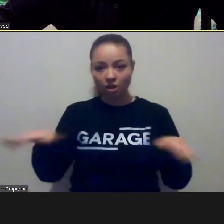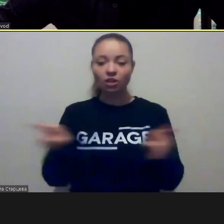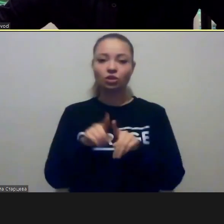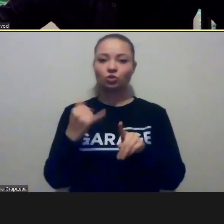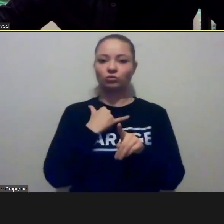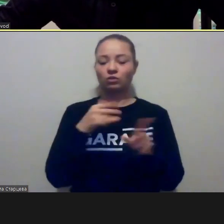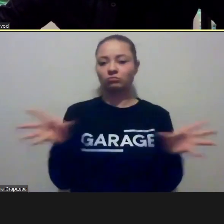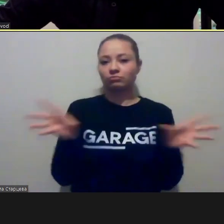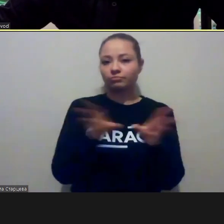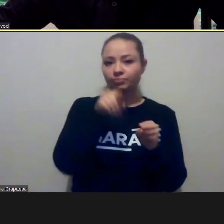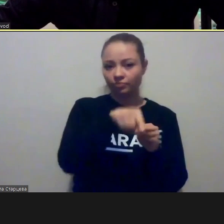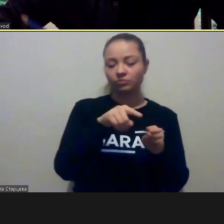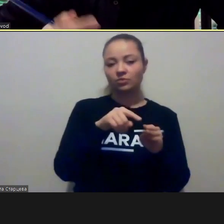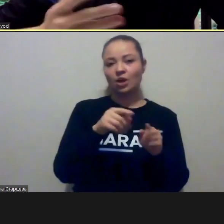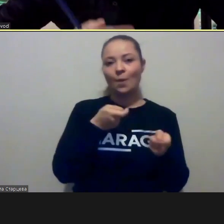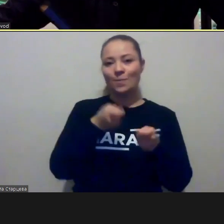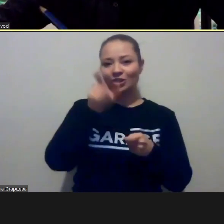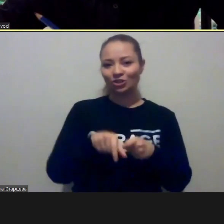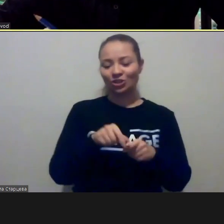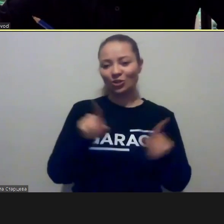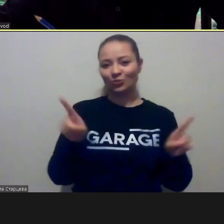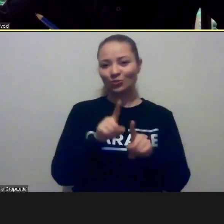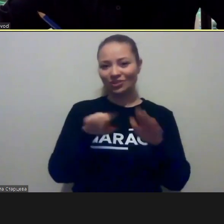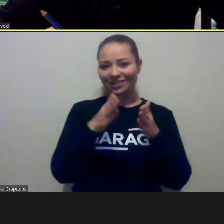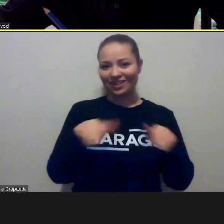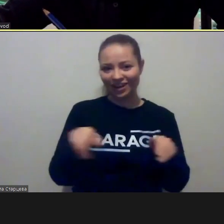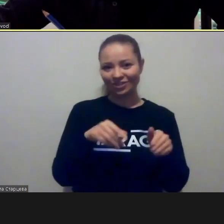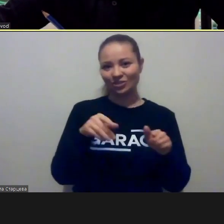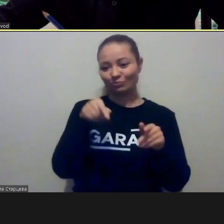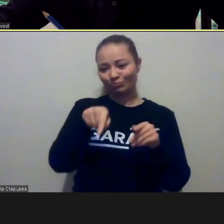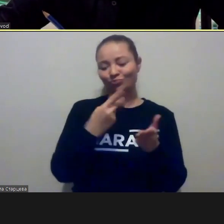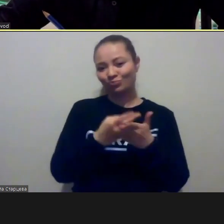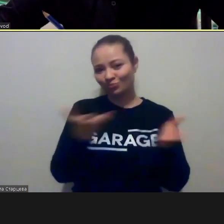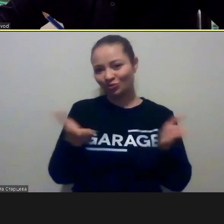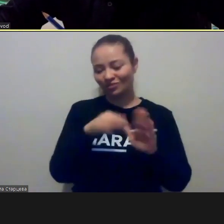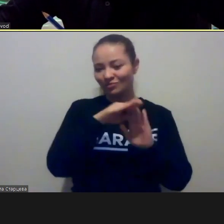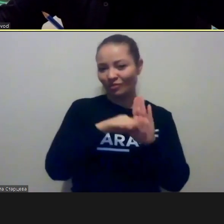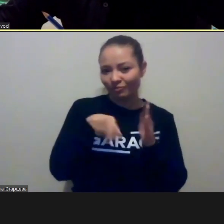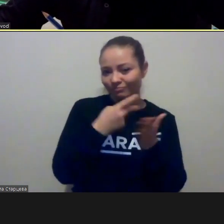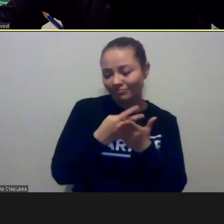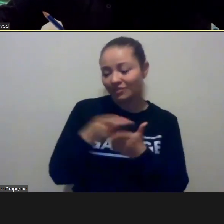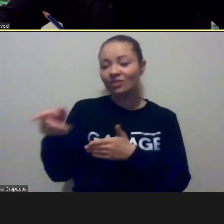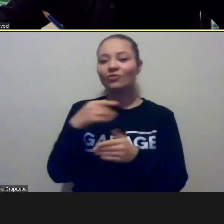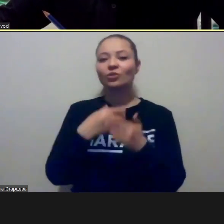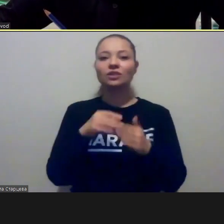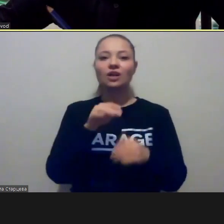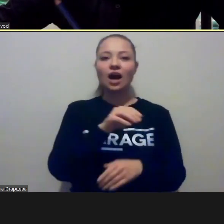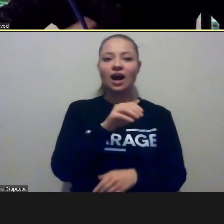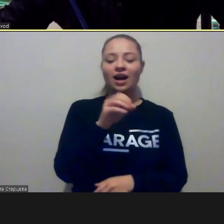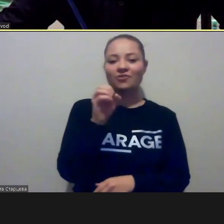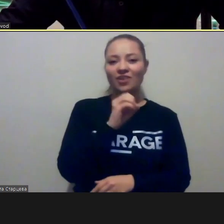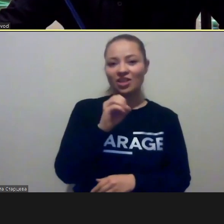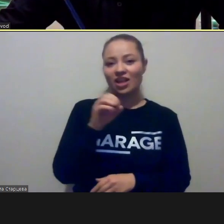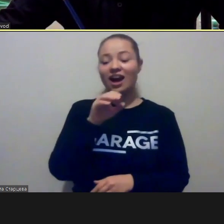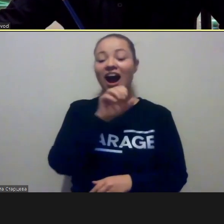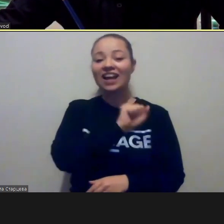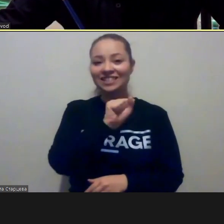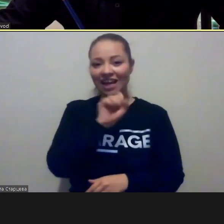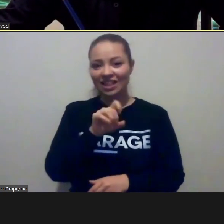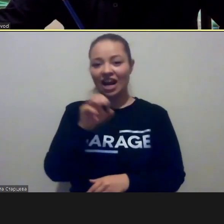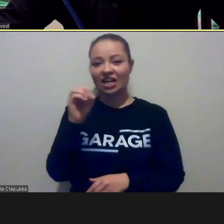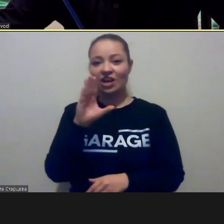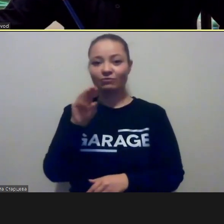photos to this meeting. And we have Alexandra here, who is the manager of the public programs, and our interpreters,